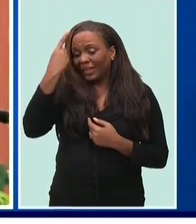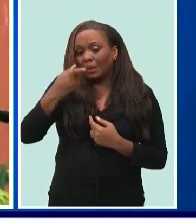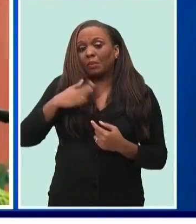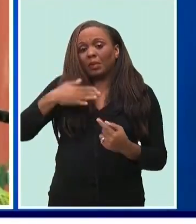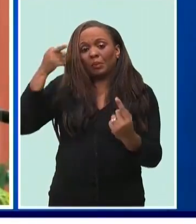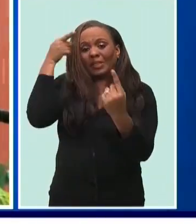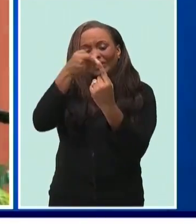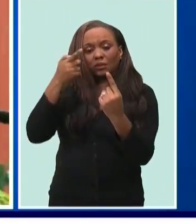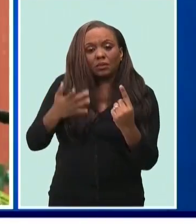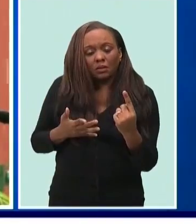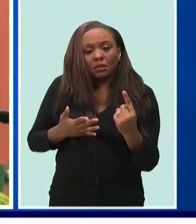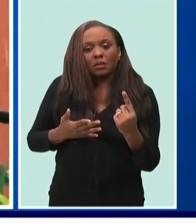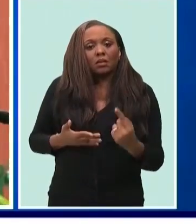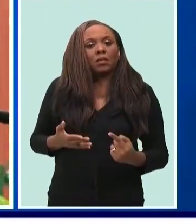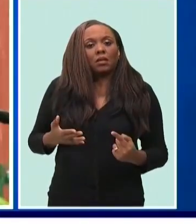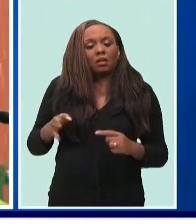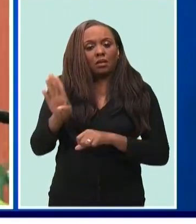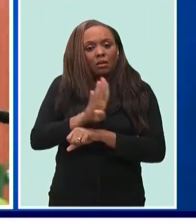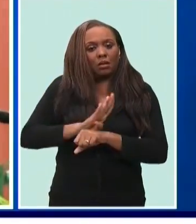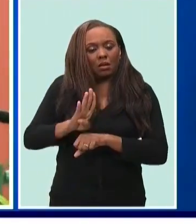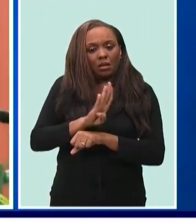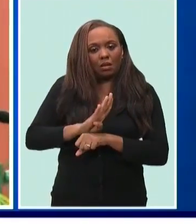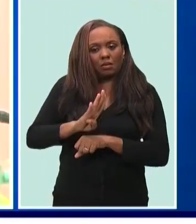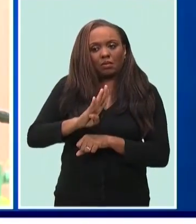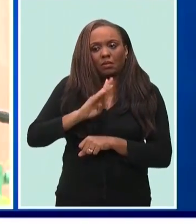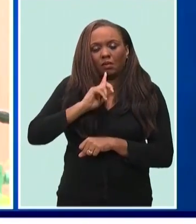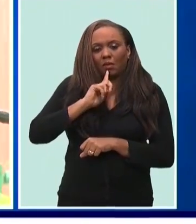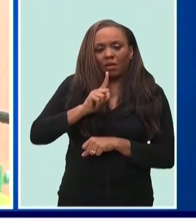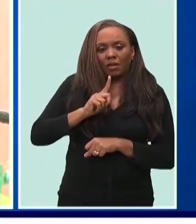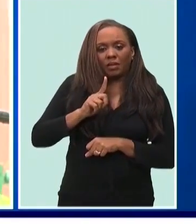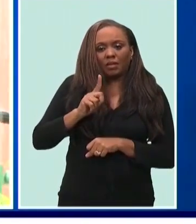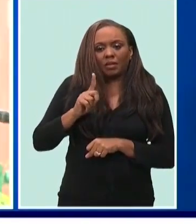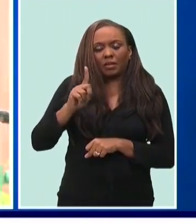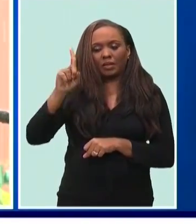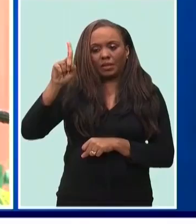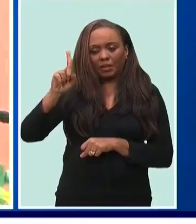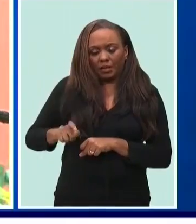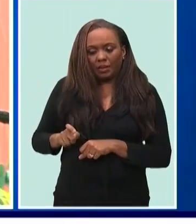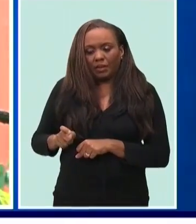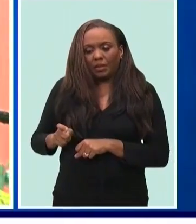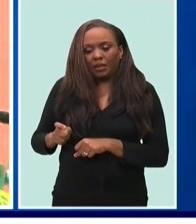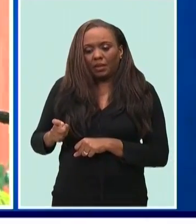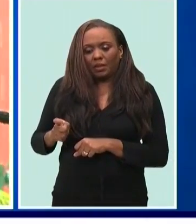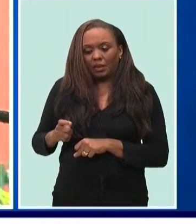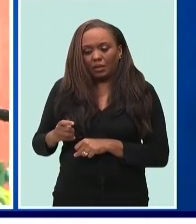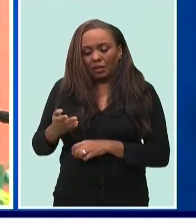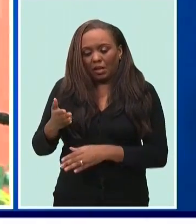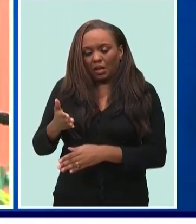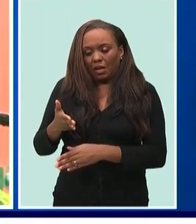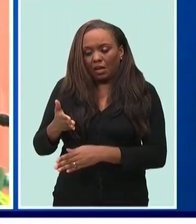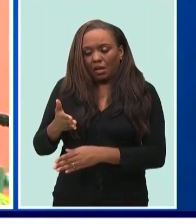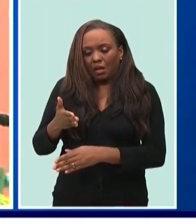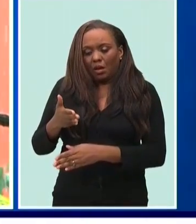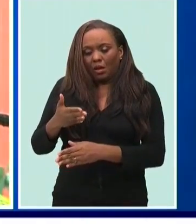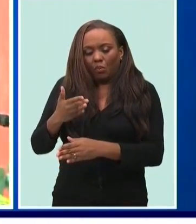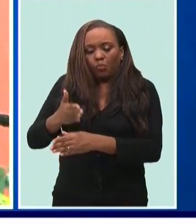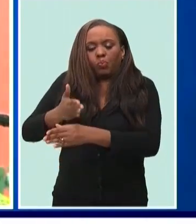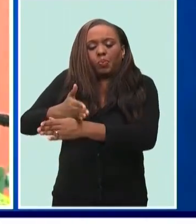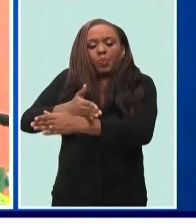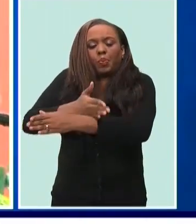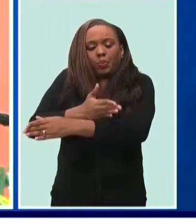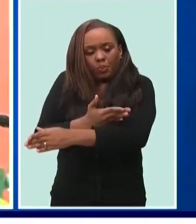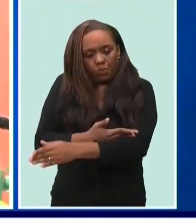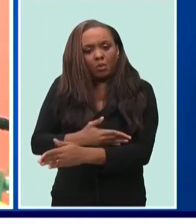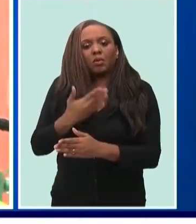else, Barbados has to stem the decline of the sugar industry by making